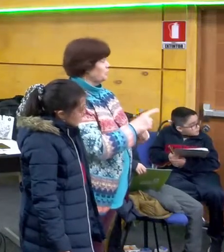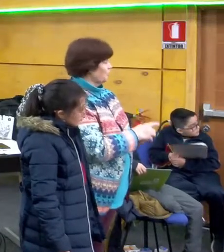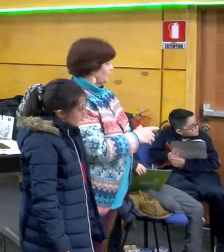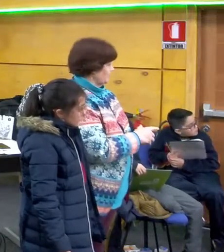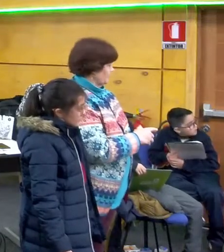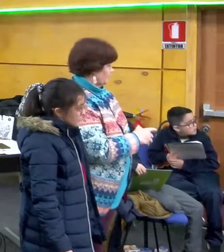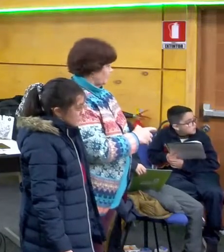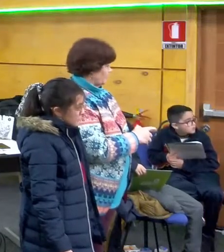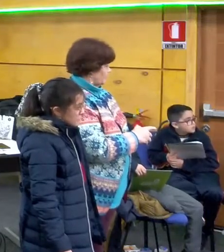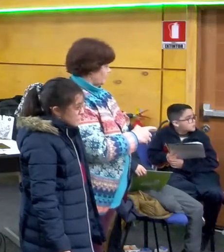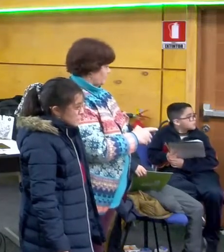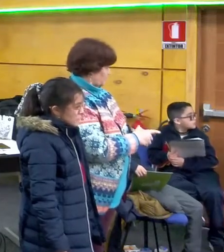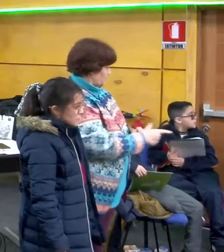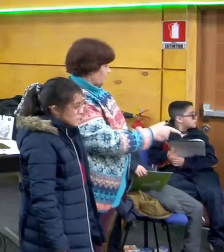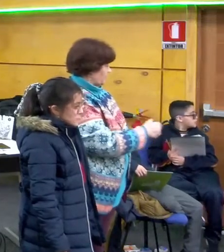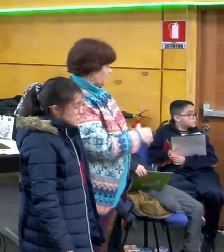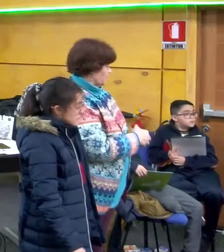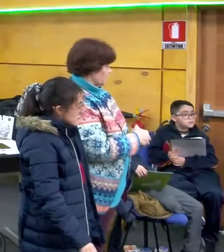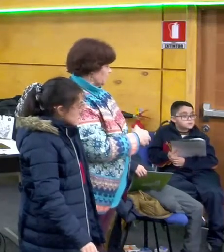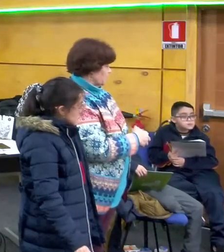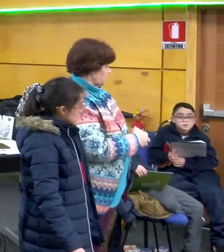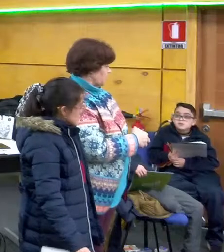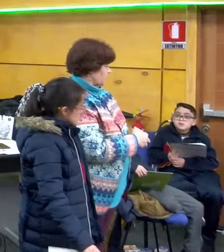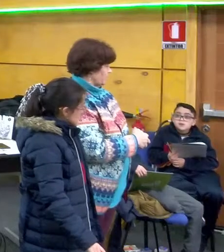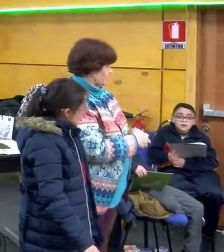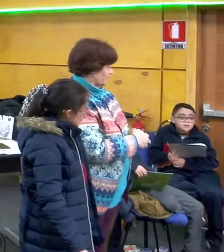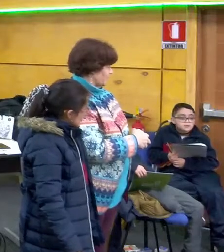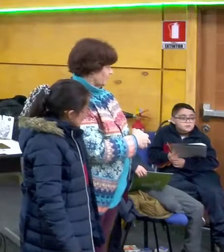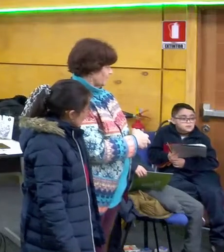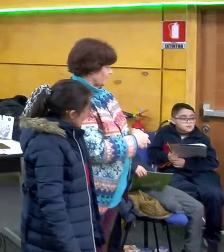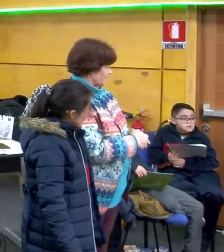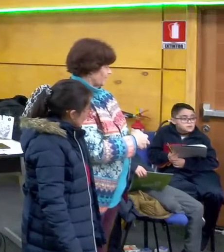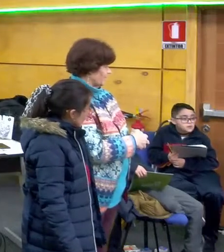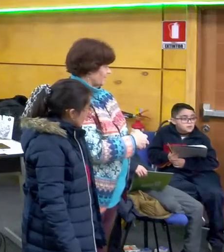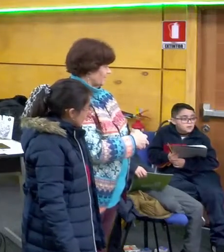Things she did well? You were saying about the words? What'd you say?